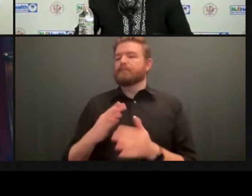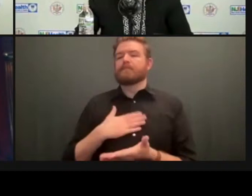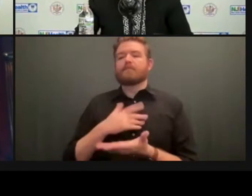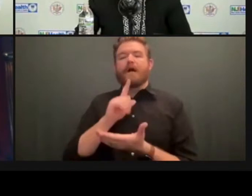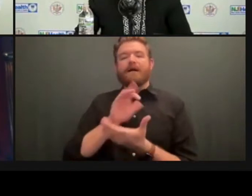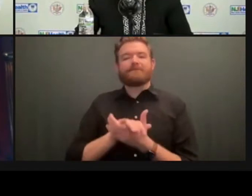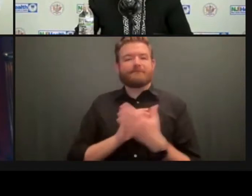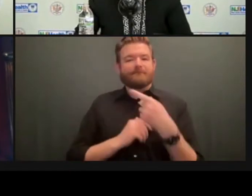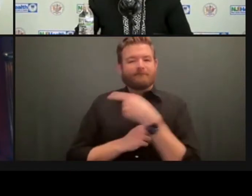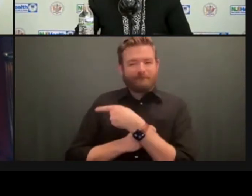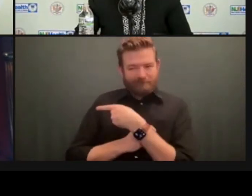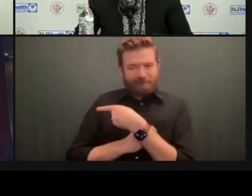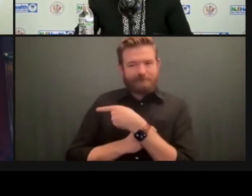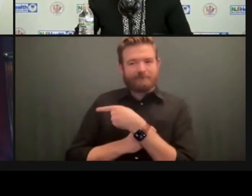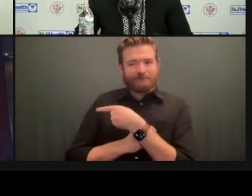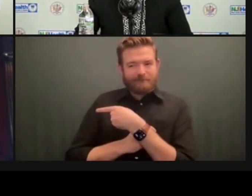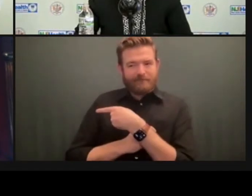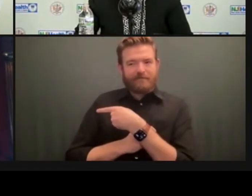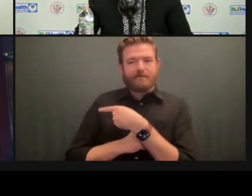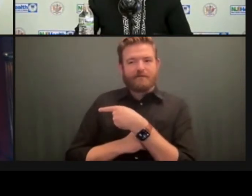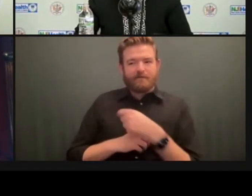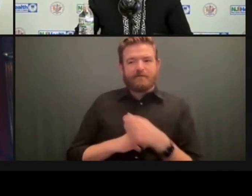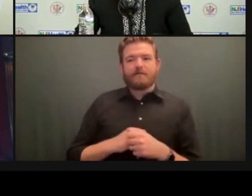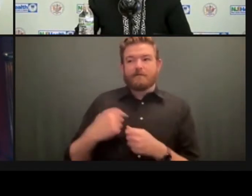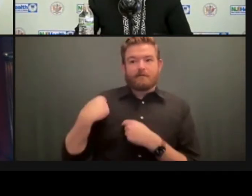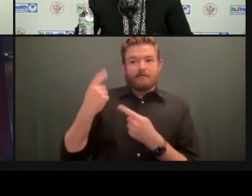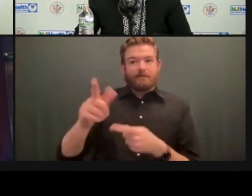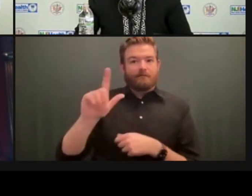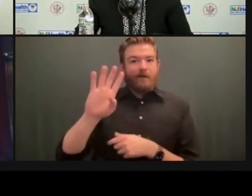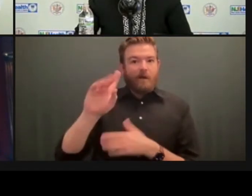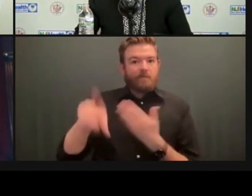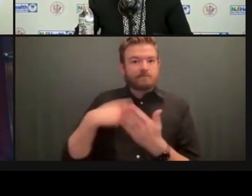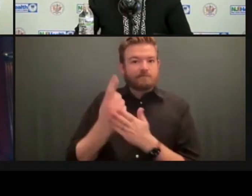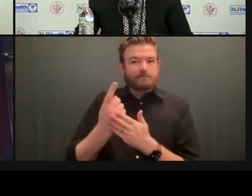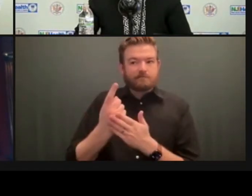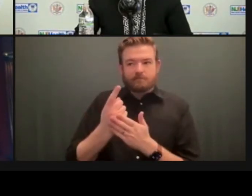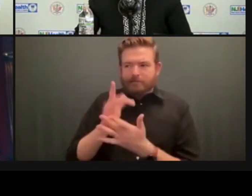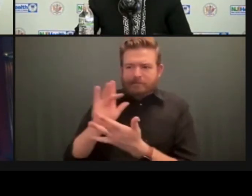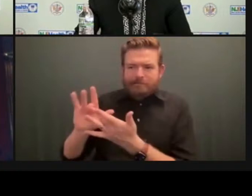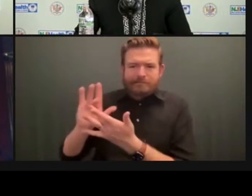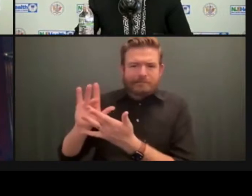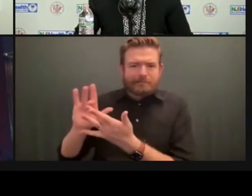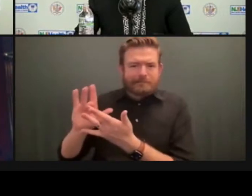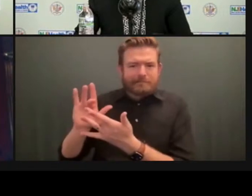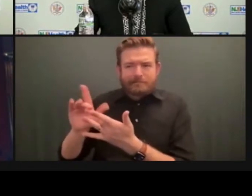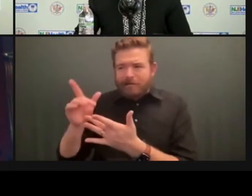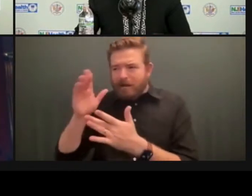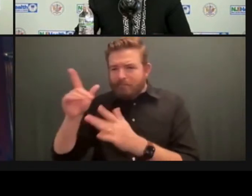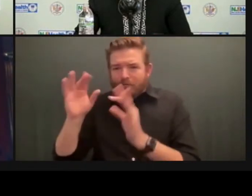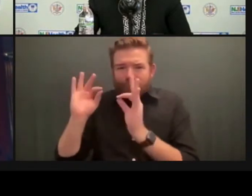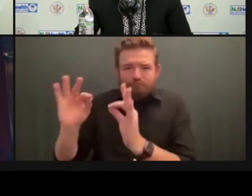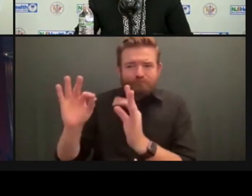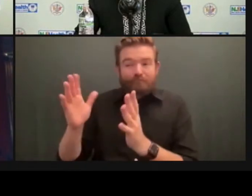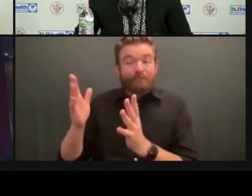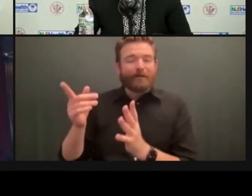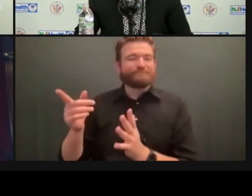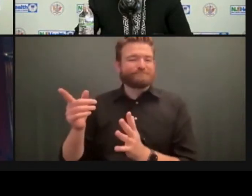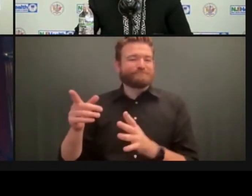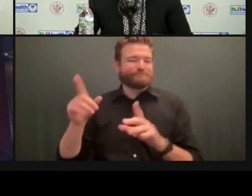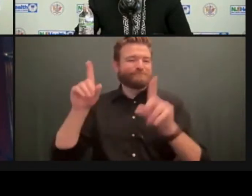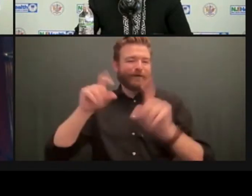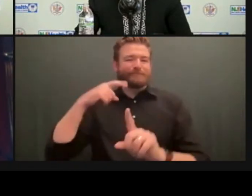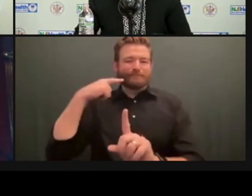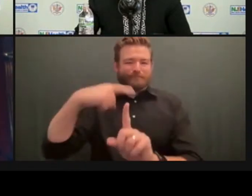24 hours with well wishes since her positive test yesterday. She continues to be asymptomatic and in